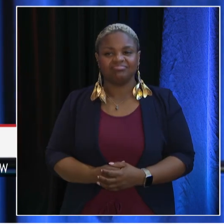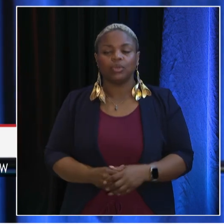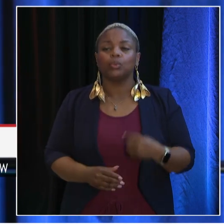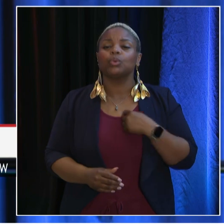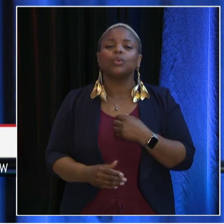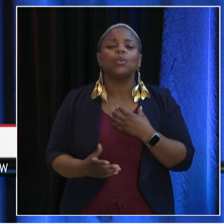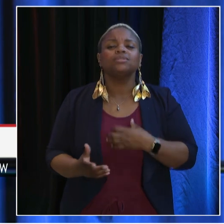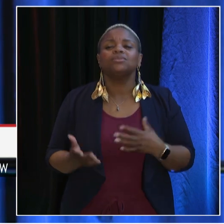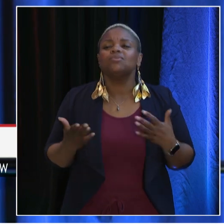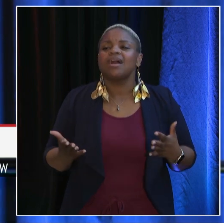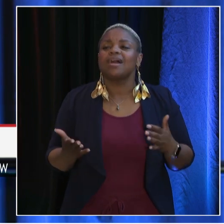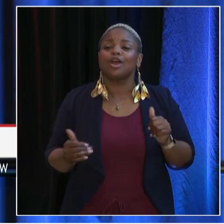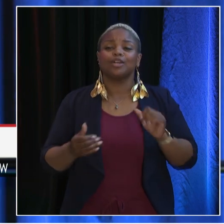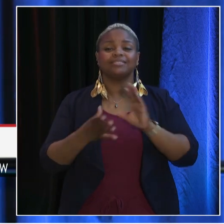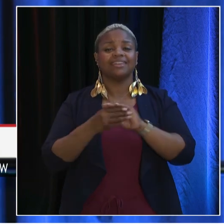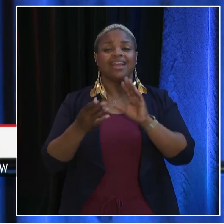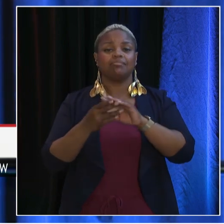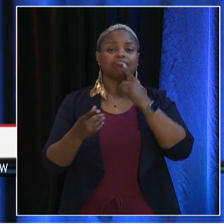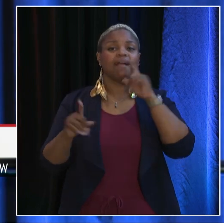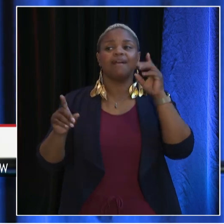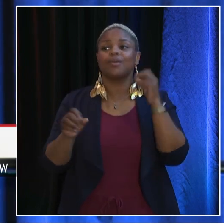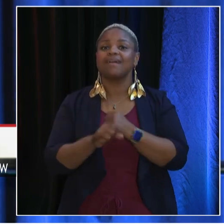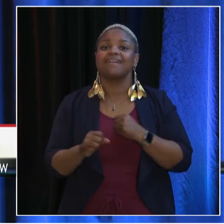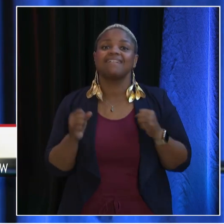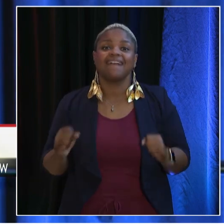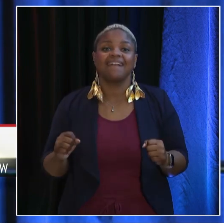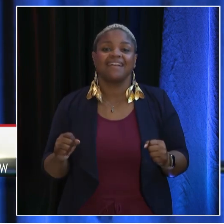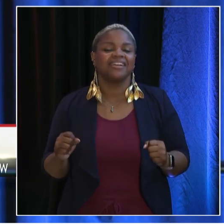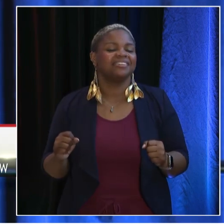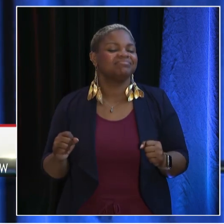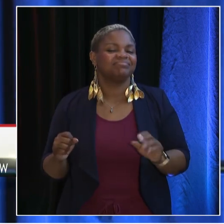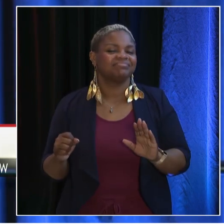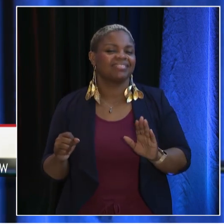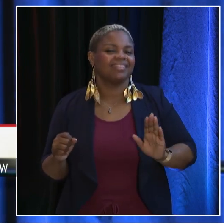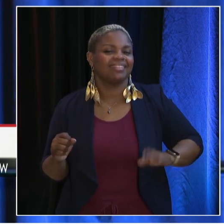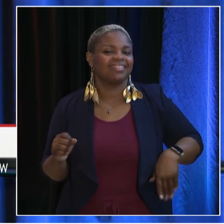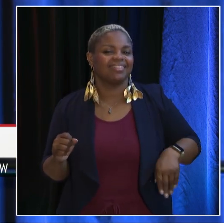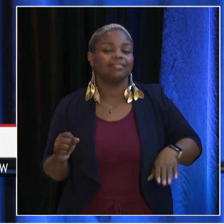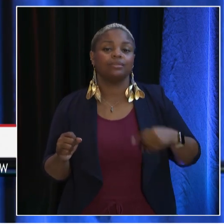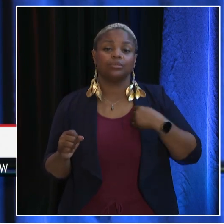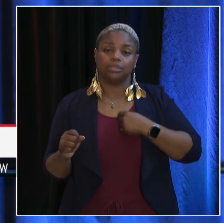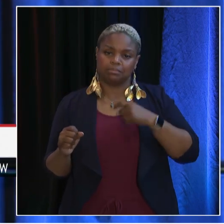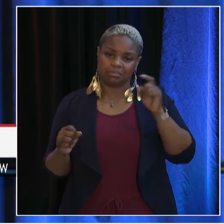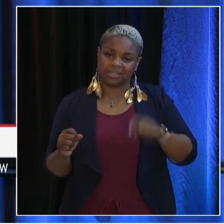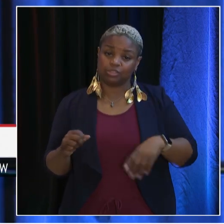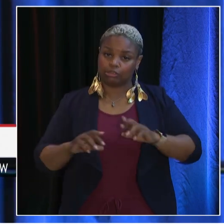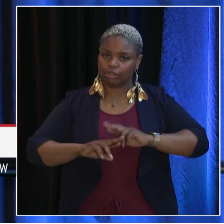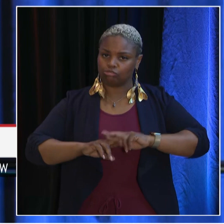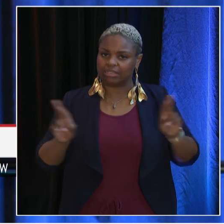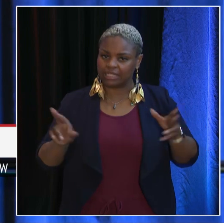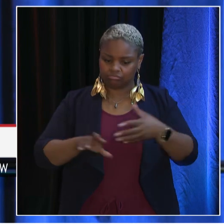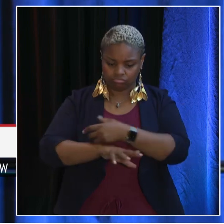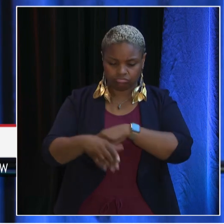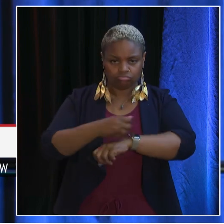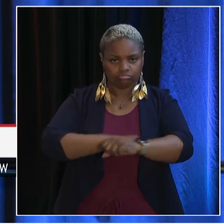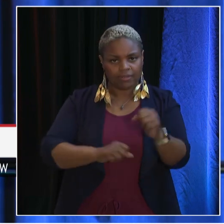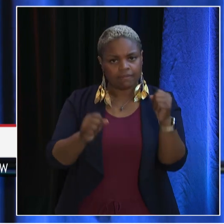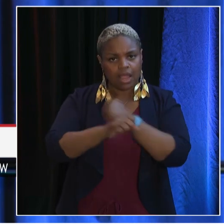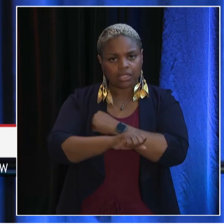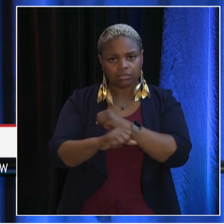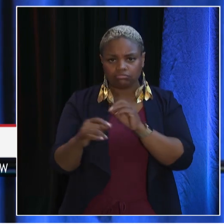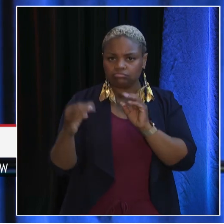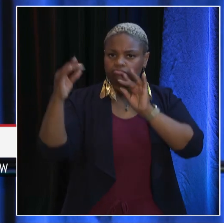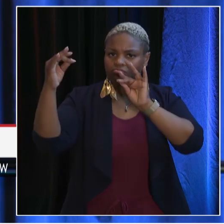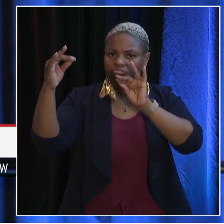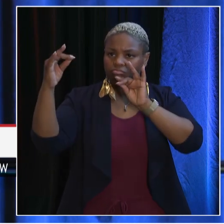was over, but we know that we always have to stand ready to fight against